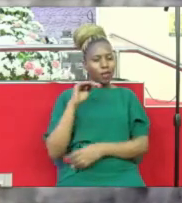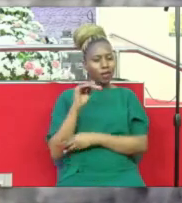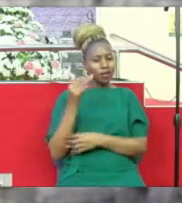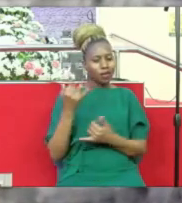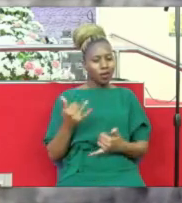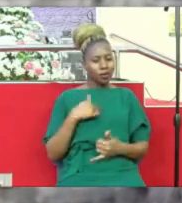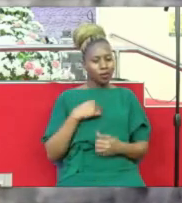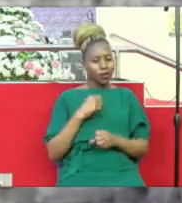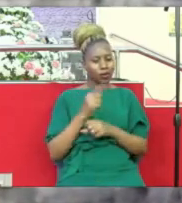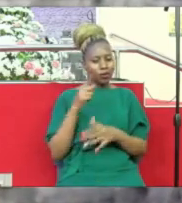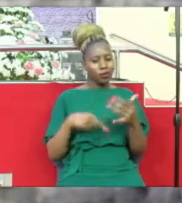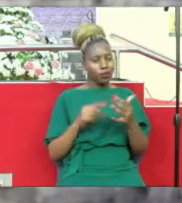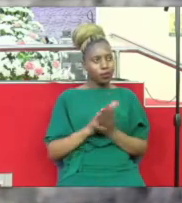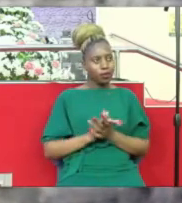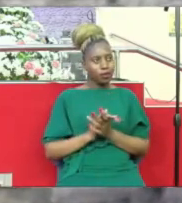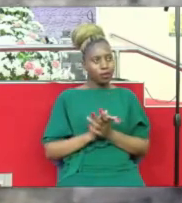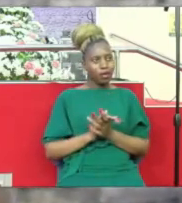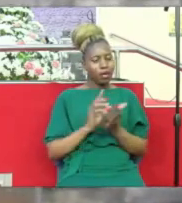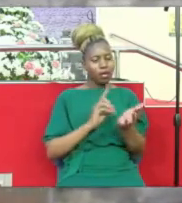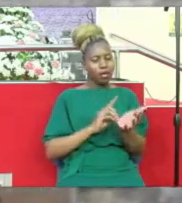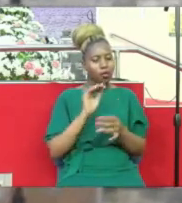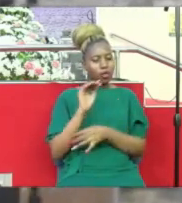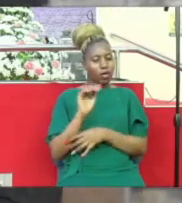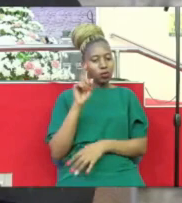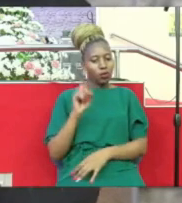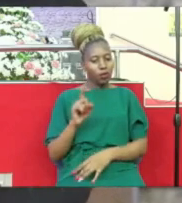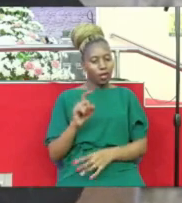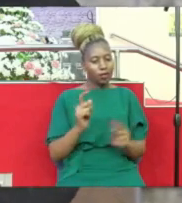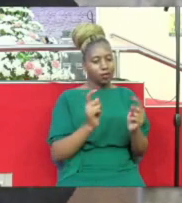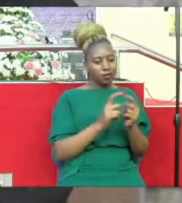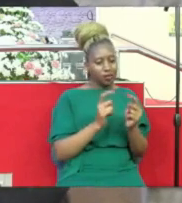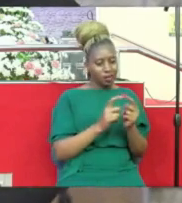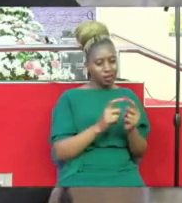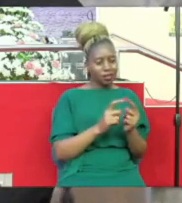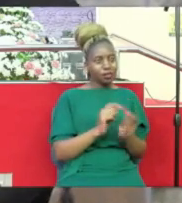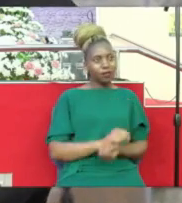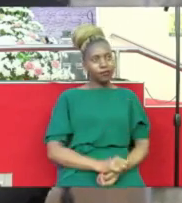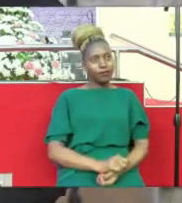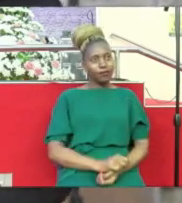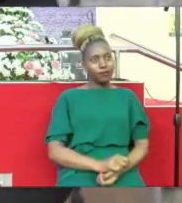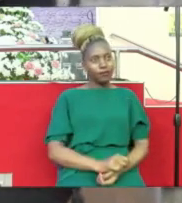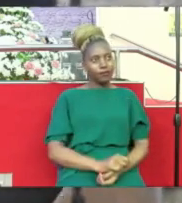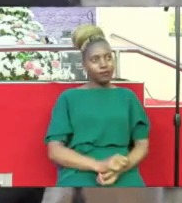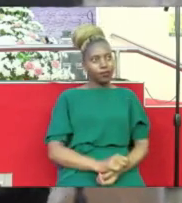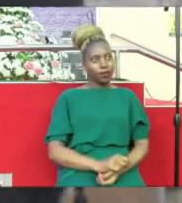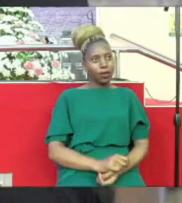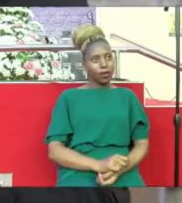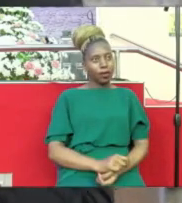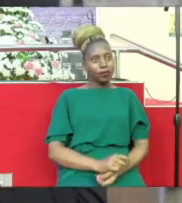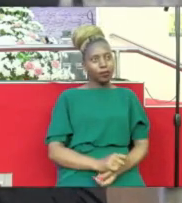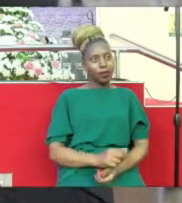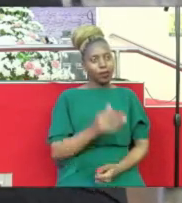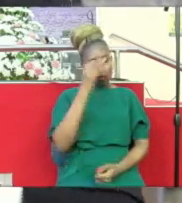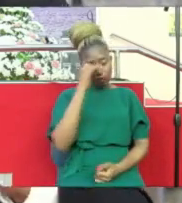alafu akasema, we have to take him for test. Ni lazima tukaweze kumfanya kumpeleka akaangaliwe. Because his rectum and his